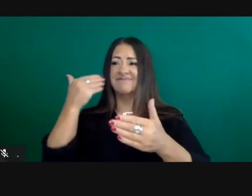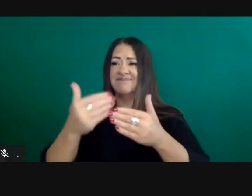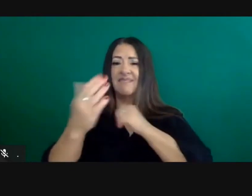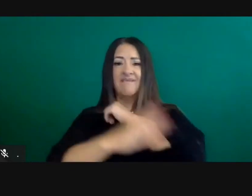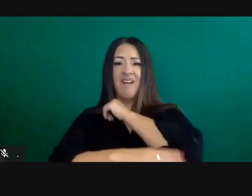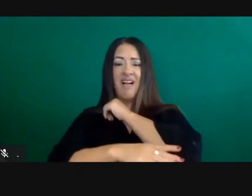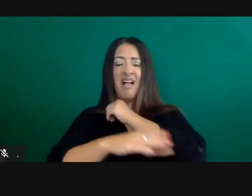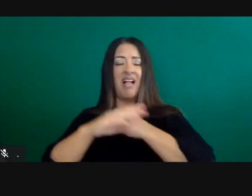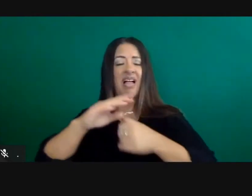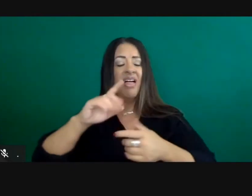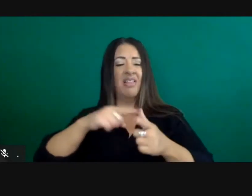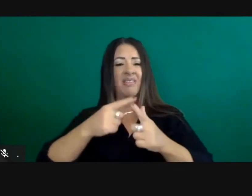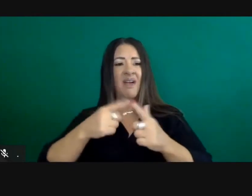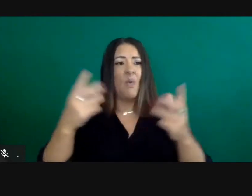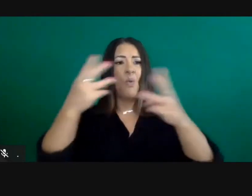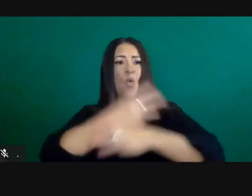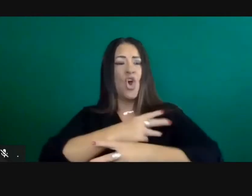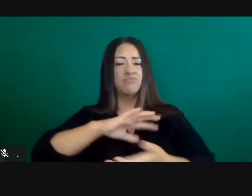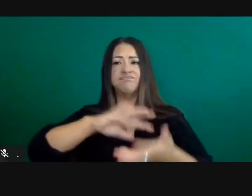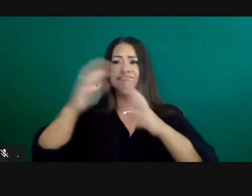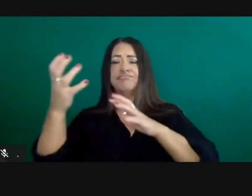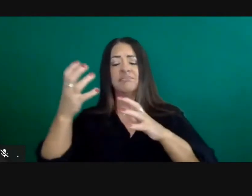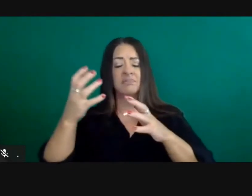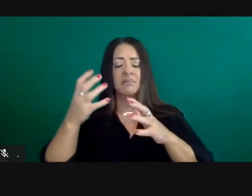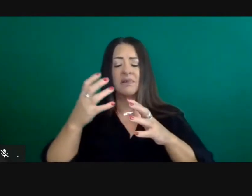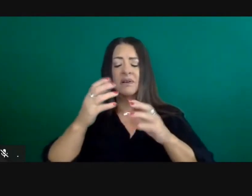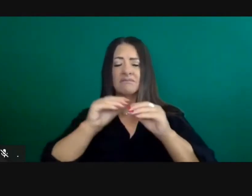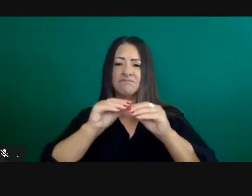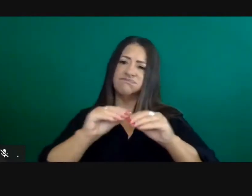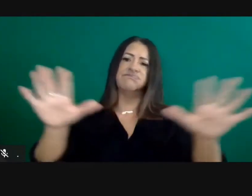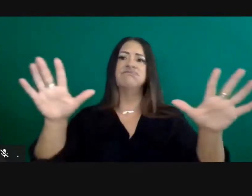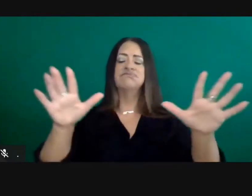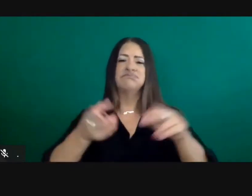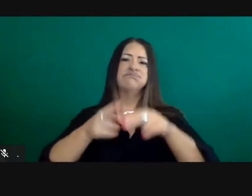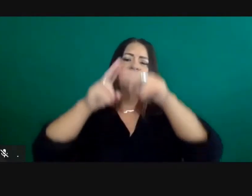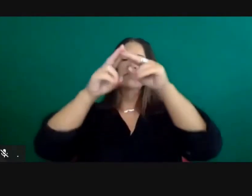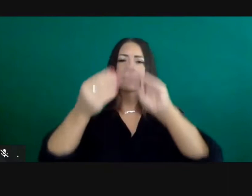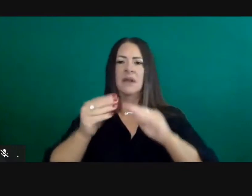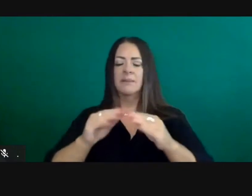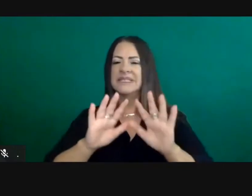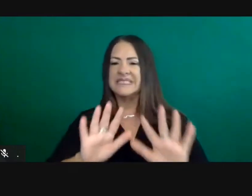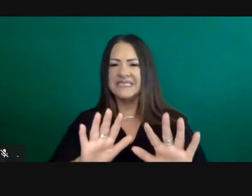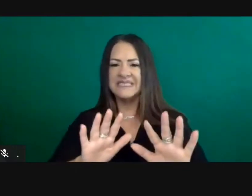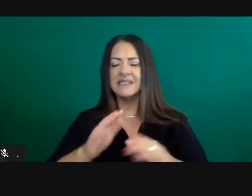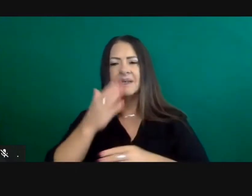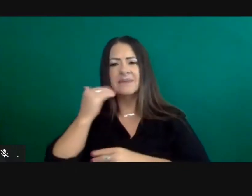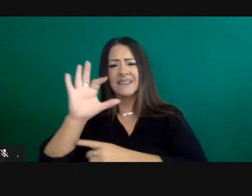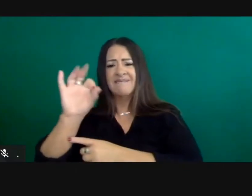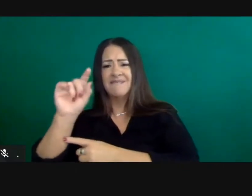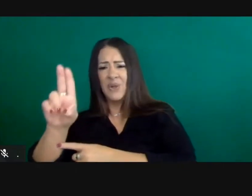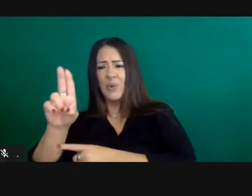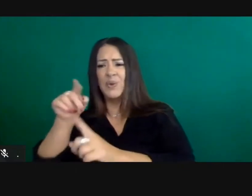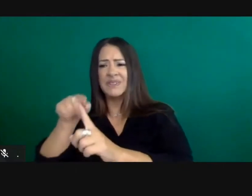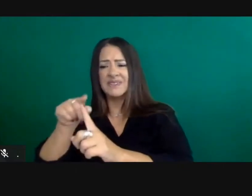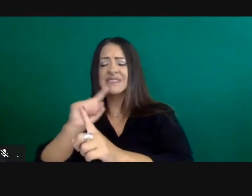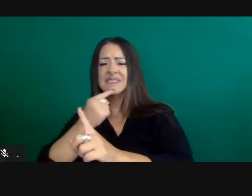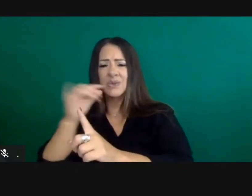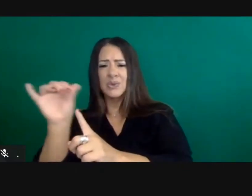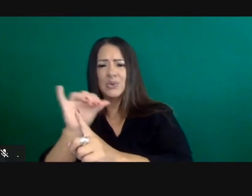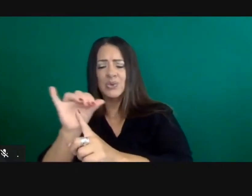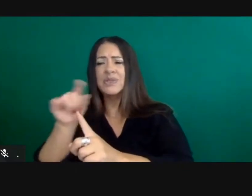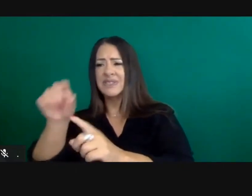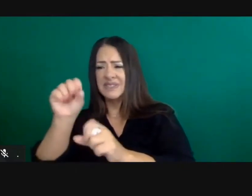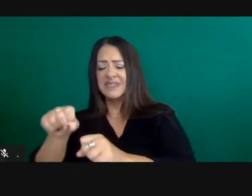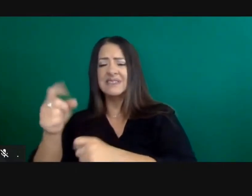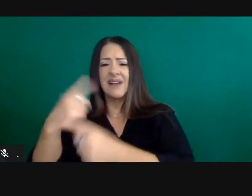know that being outdoors is a little bit more challenging when flu is rearing its head in a more dramatic